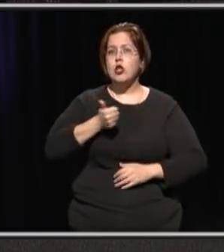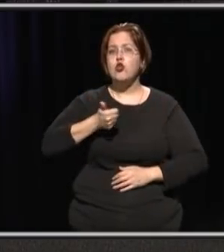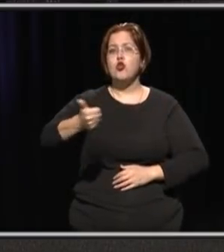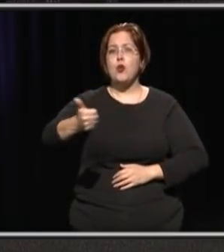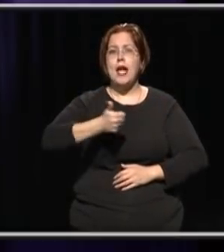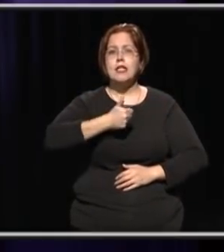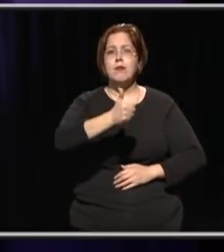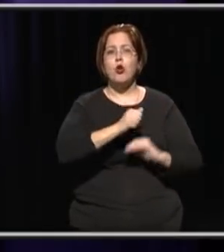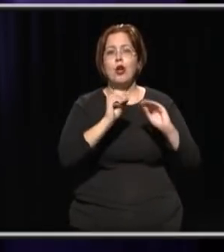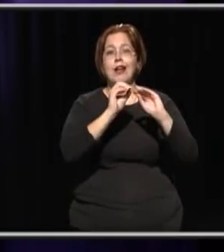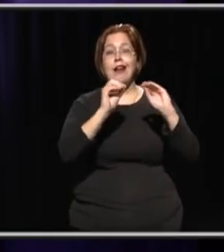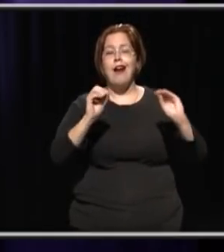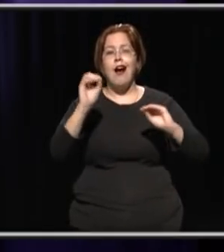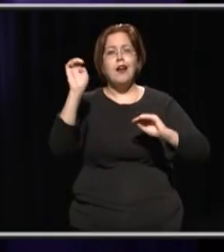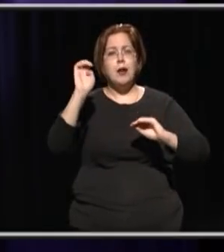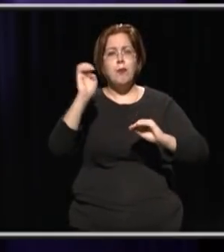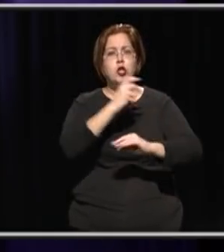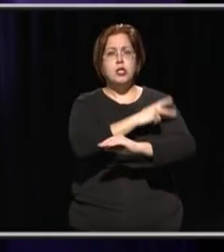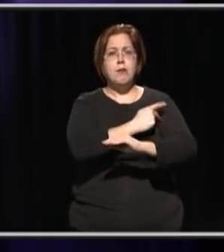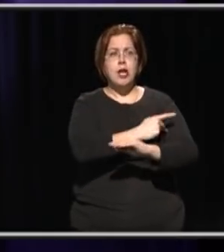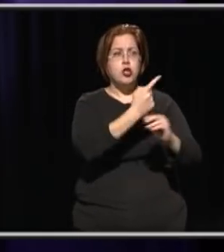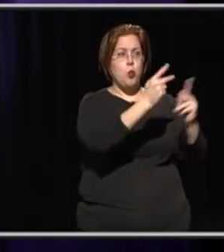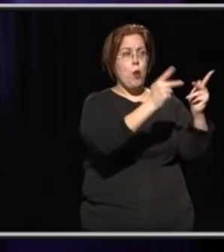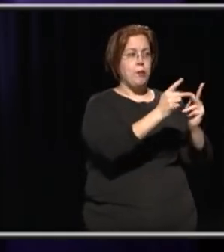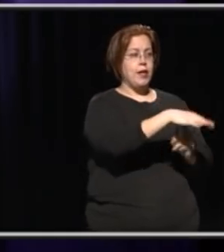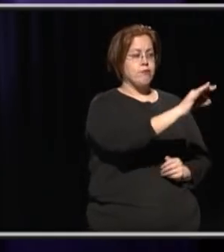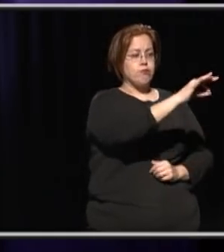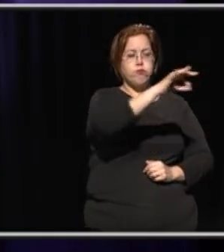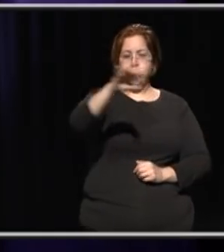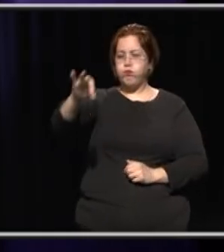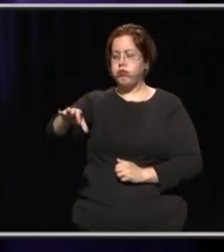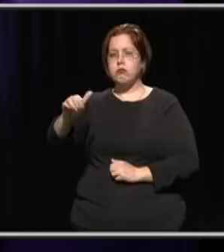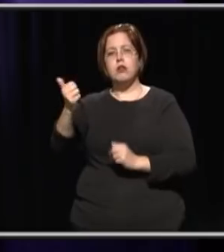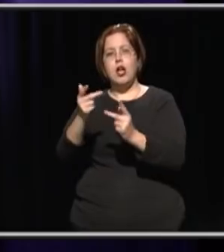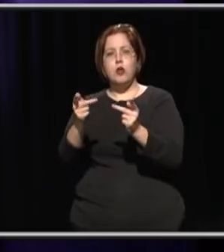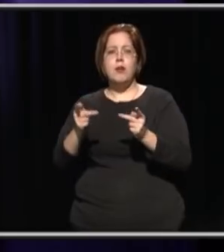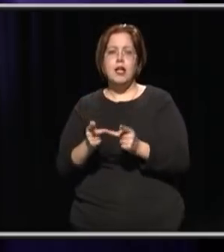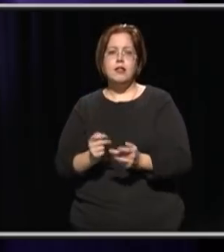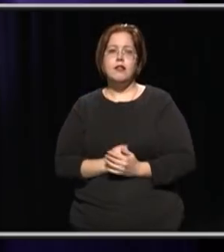transporting non-emergent patients from one location to another.